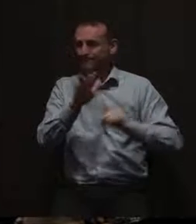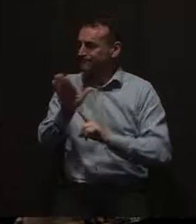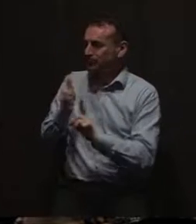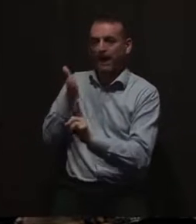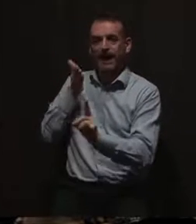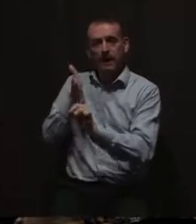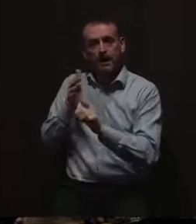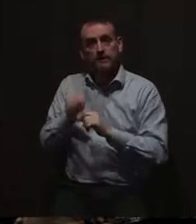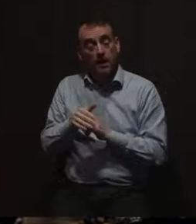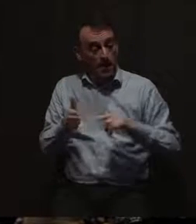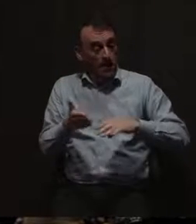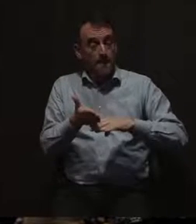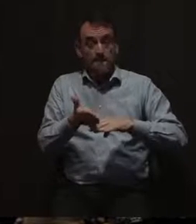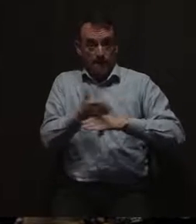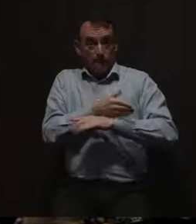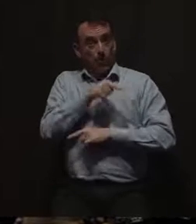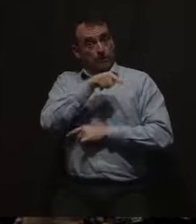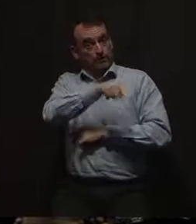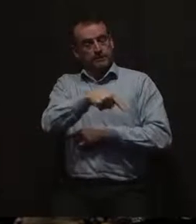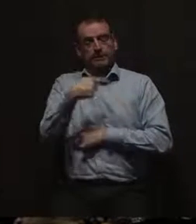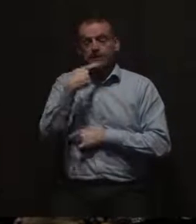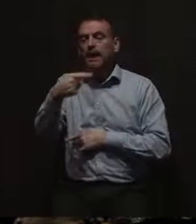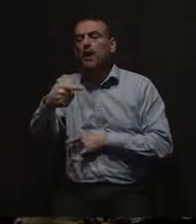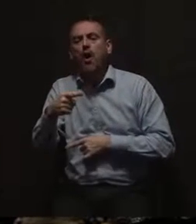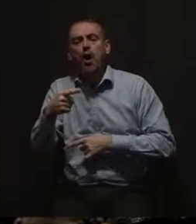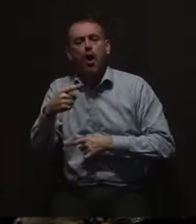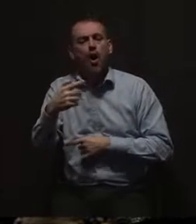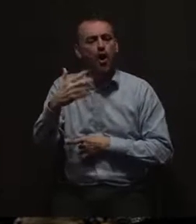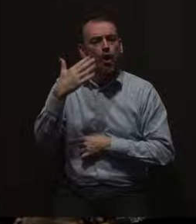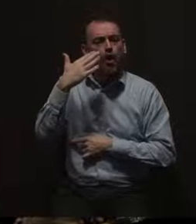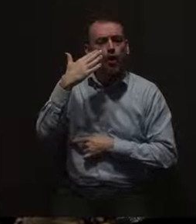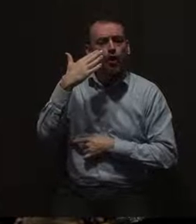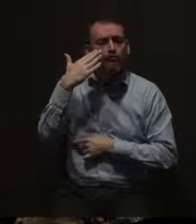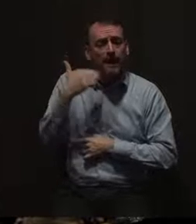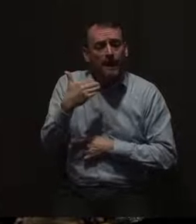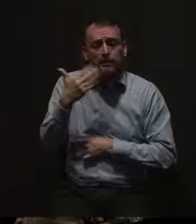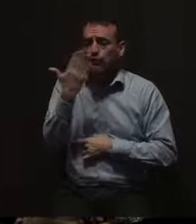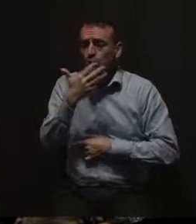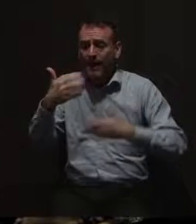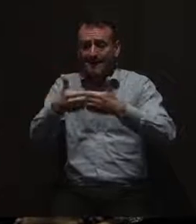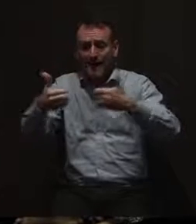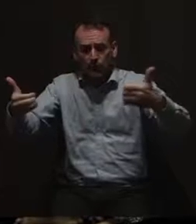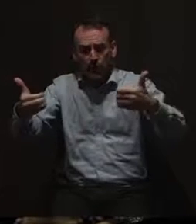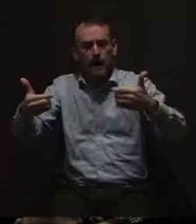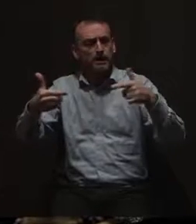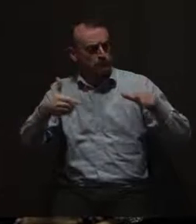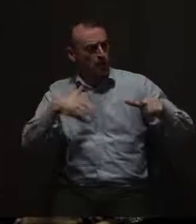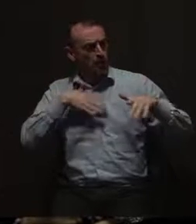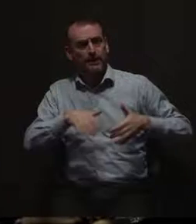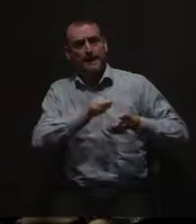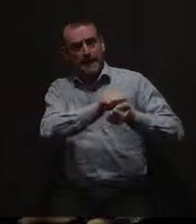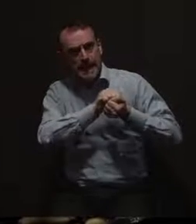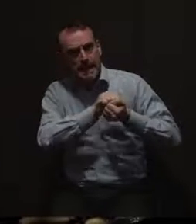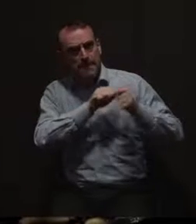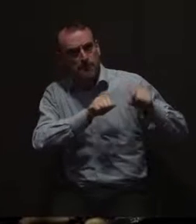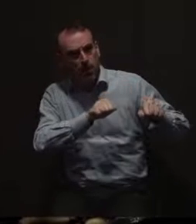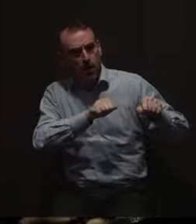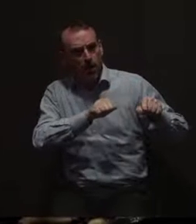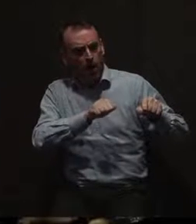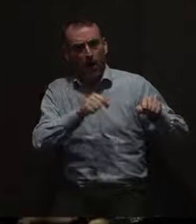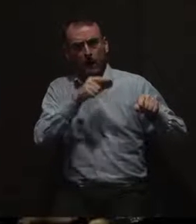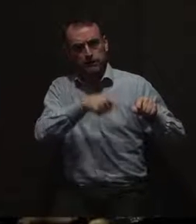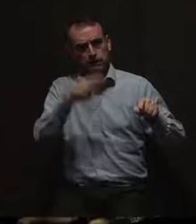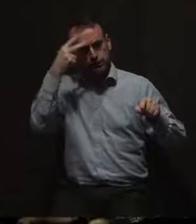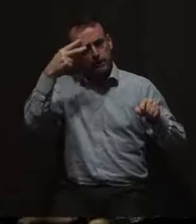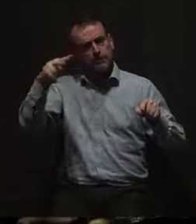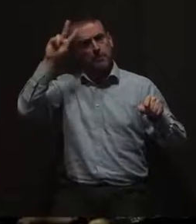out against the abolition of race segregation in schools in an article. And so that is really interesting. So she can